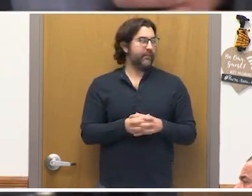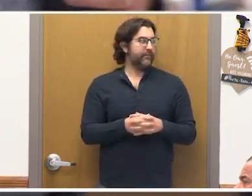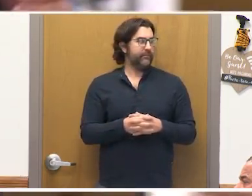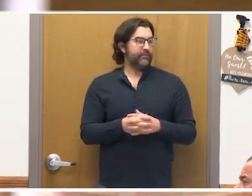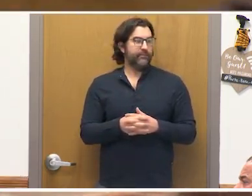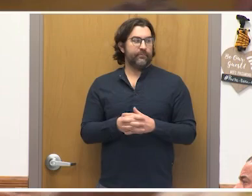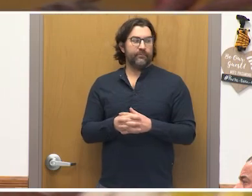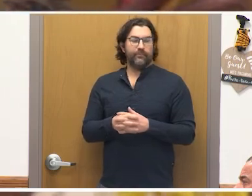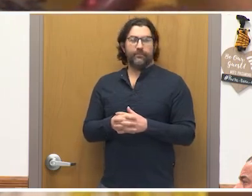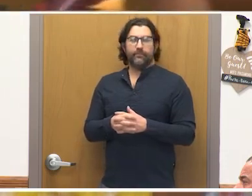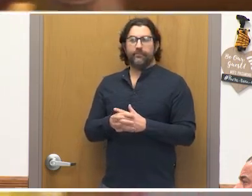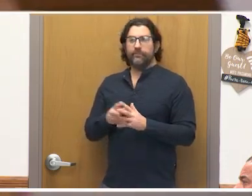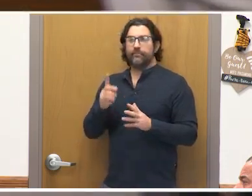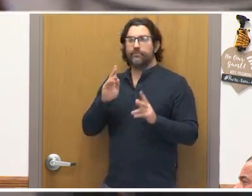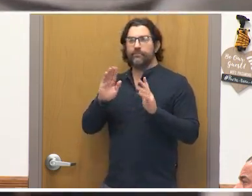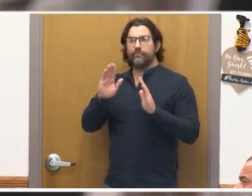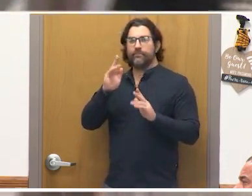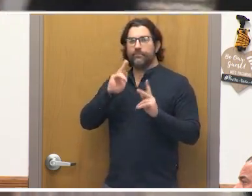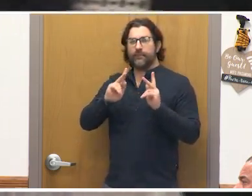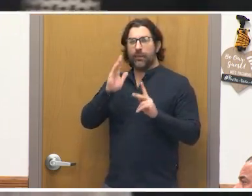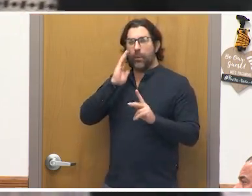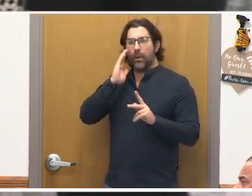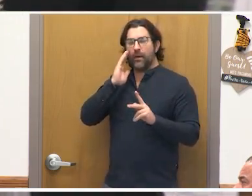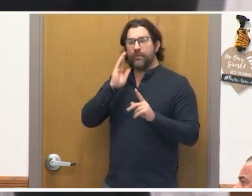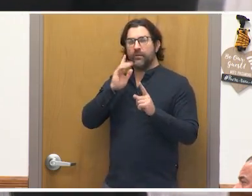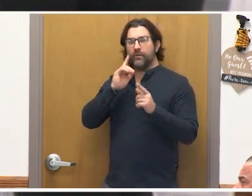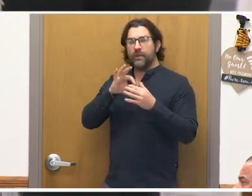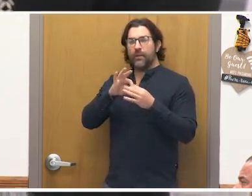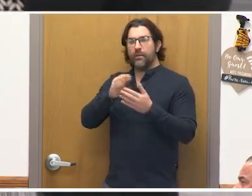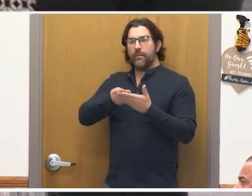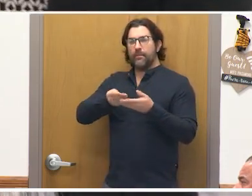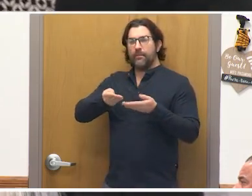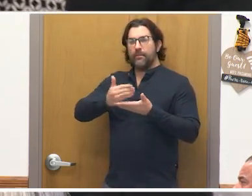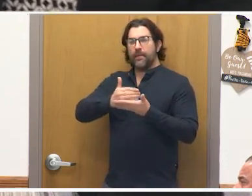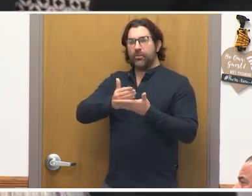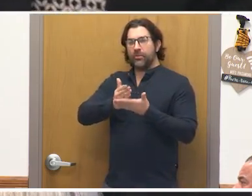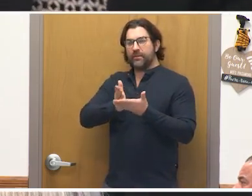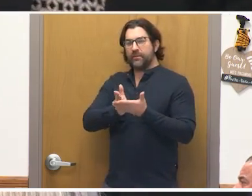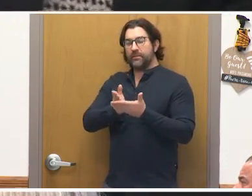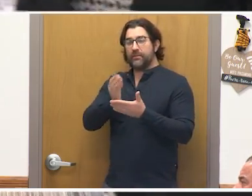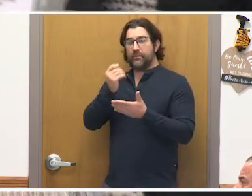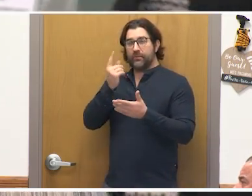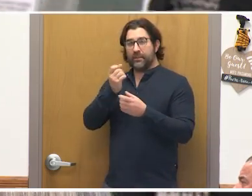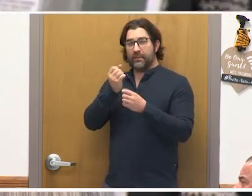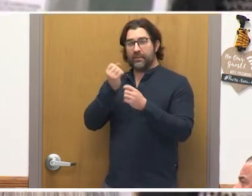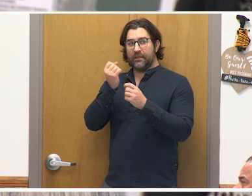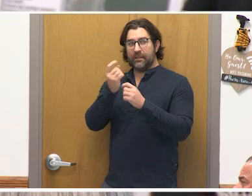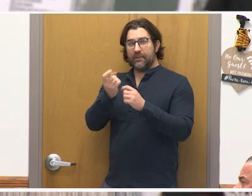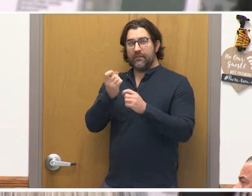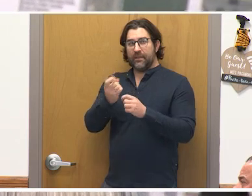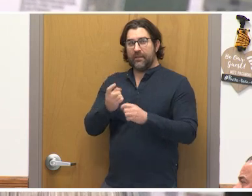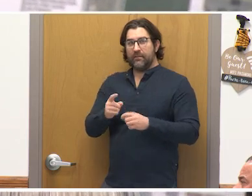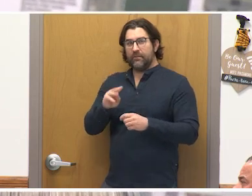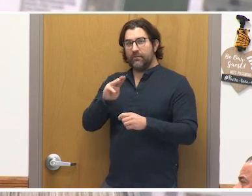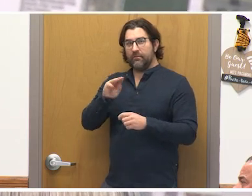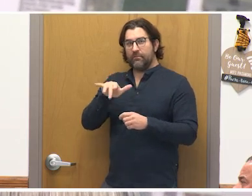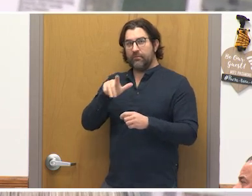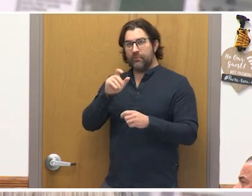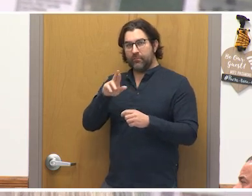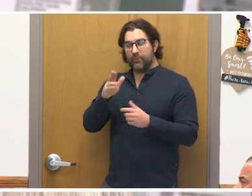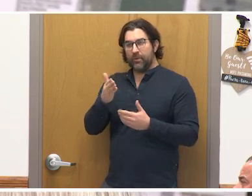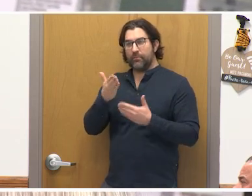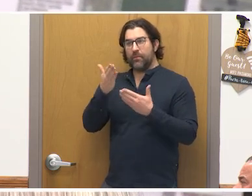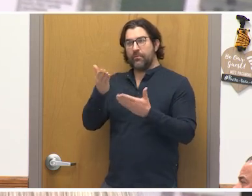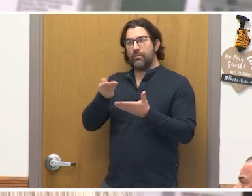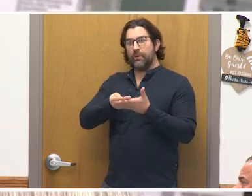And just for folks' awareness on the budget front, every year the the mayor proposes a budget